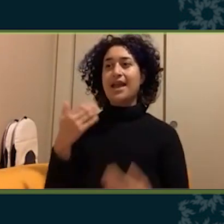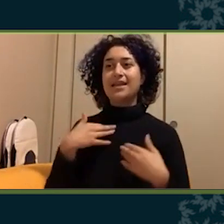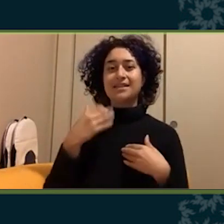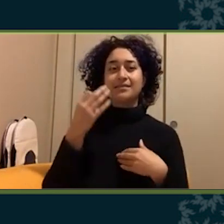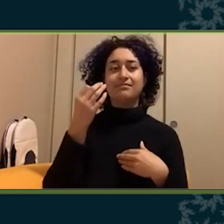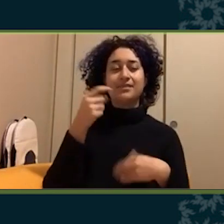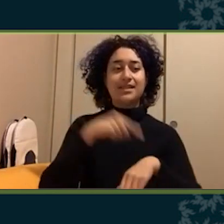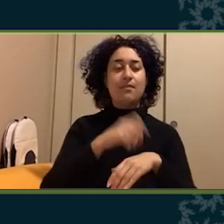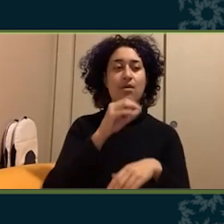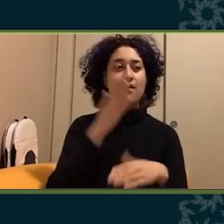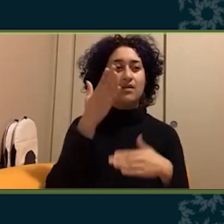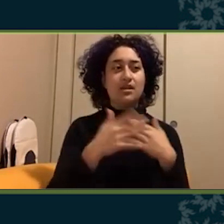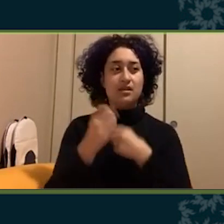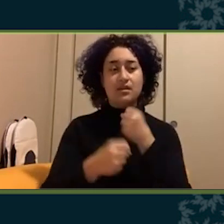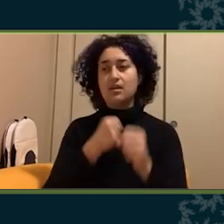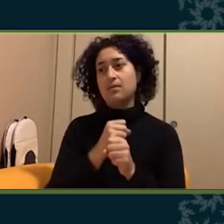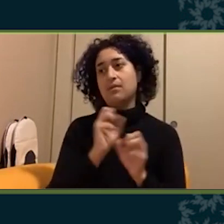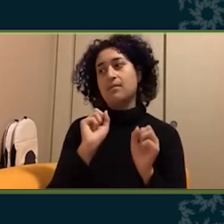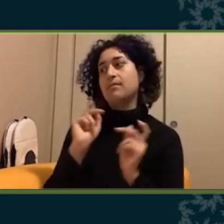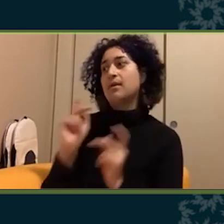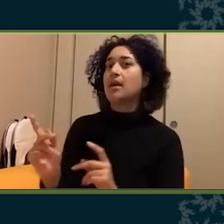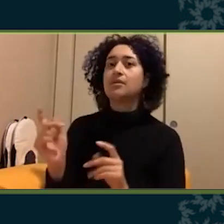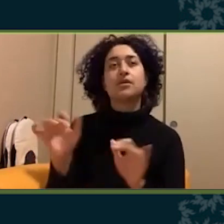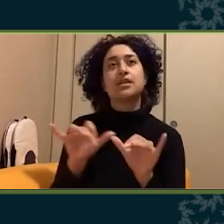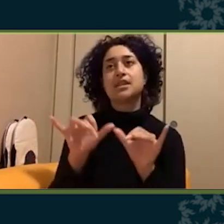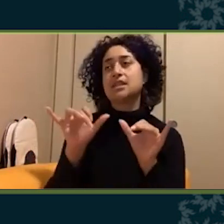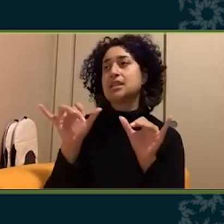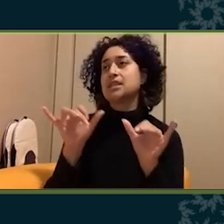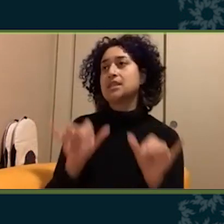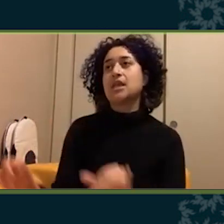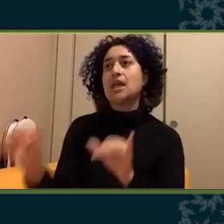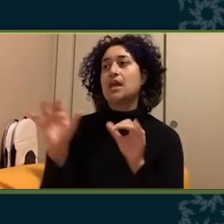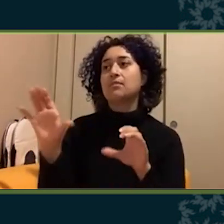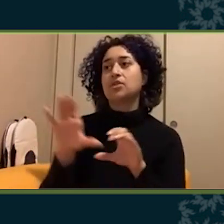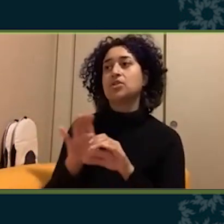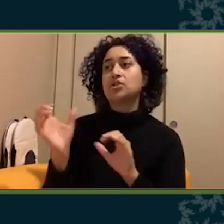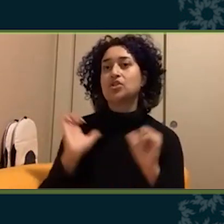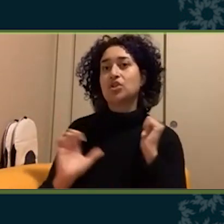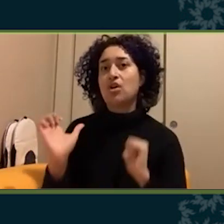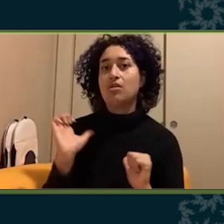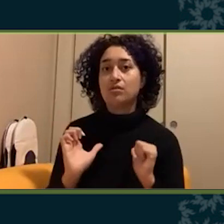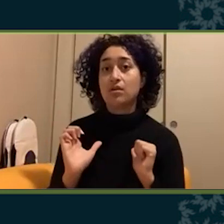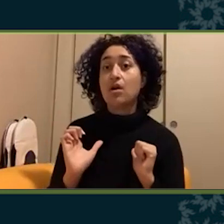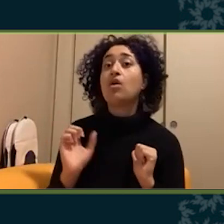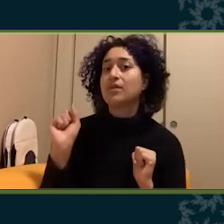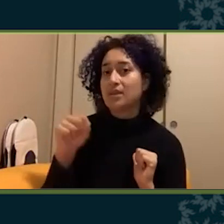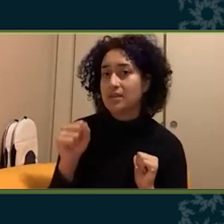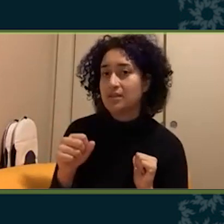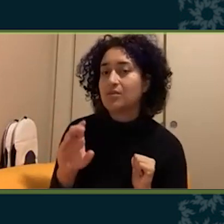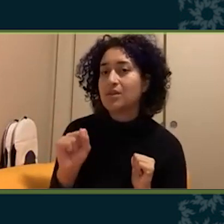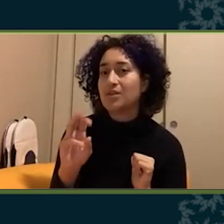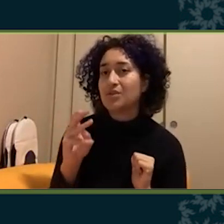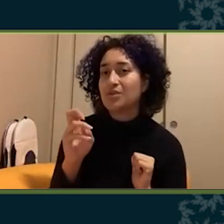coming back and we're just in the same shit show. This is your first time here. We do swear sometimes, because when we talk